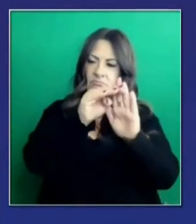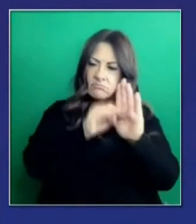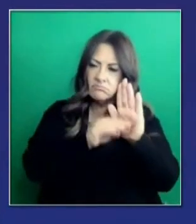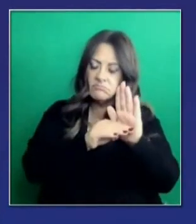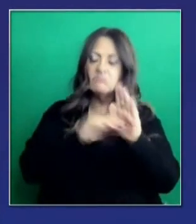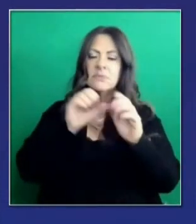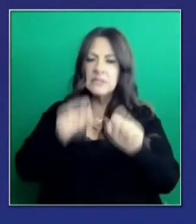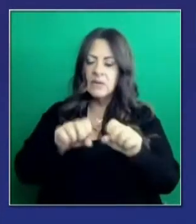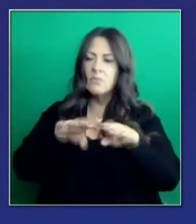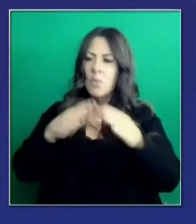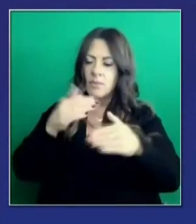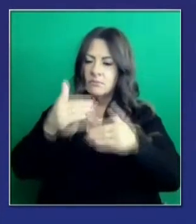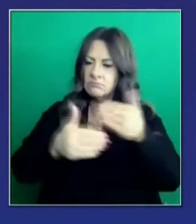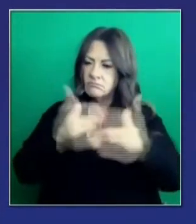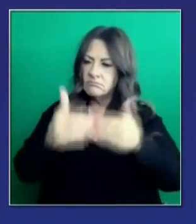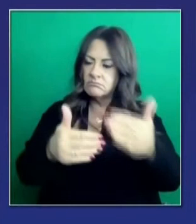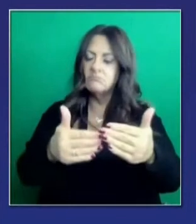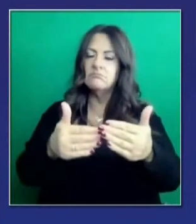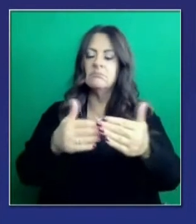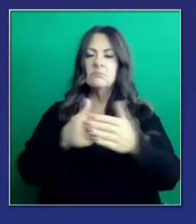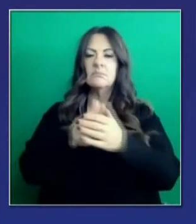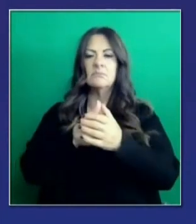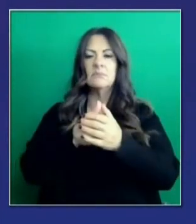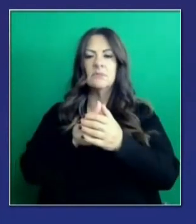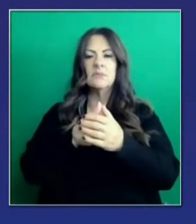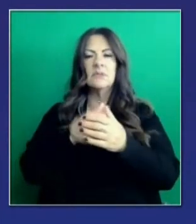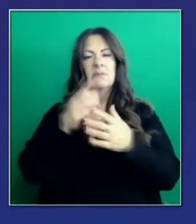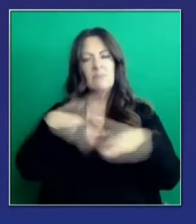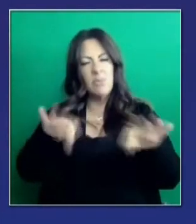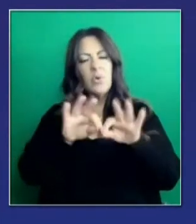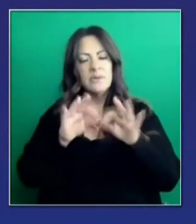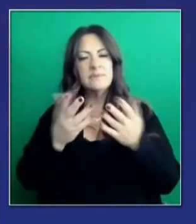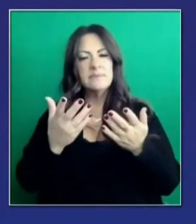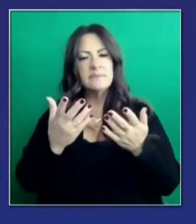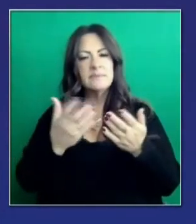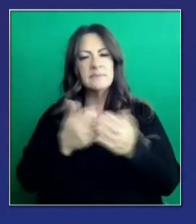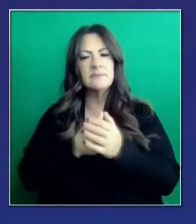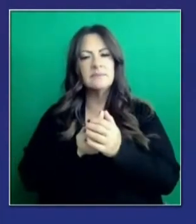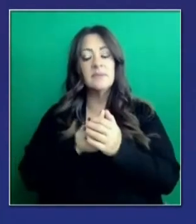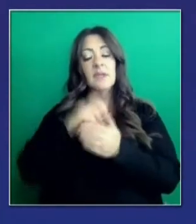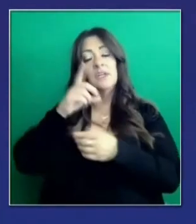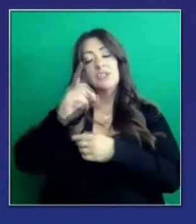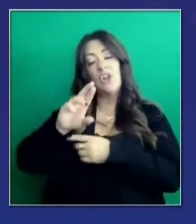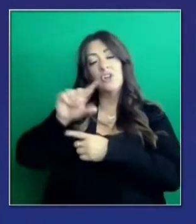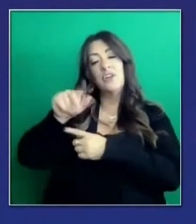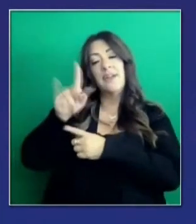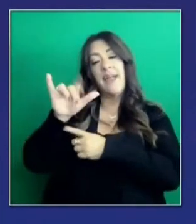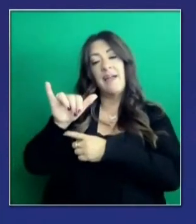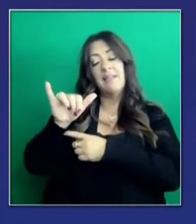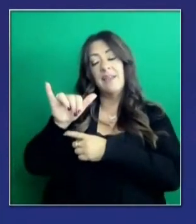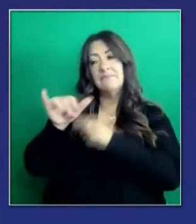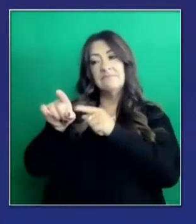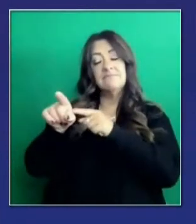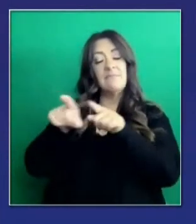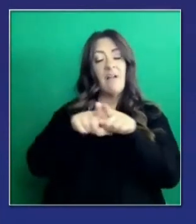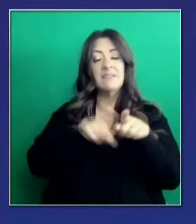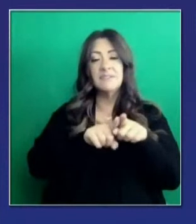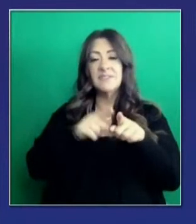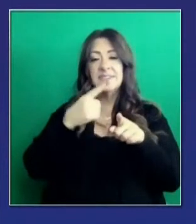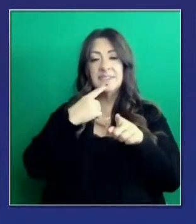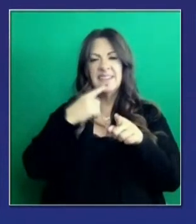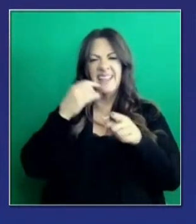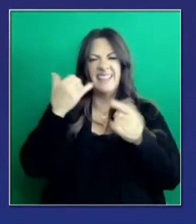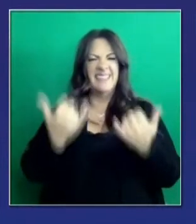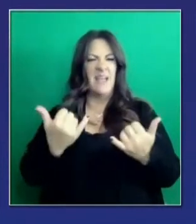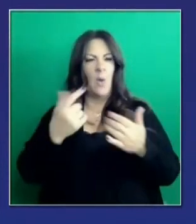naively, soberly, with our eyes wide open. And as I said in the beginning, Dr. Galley said this as well, this is iterative. Every